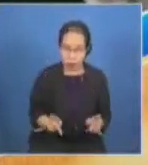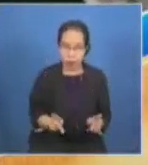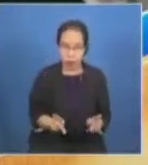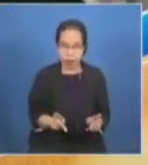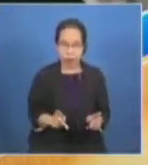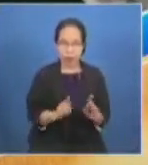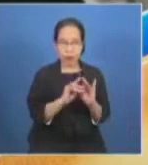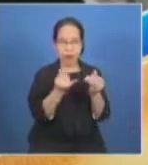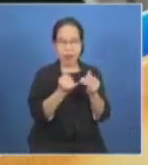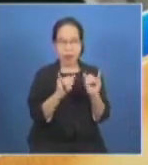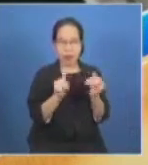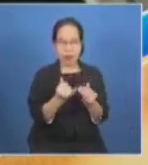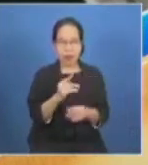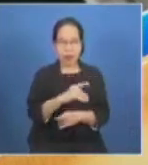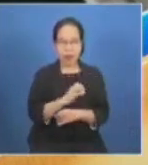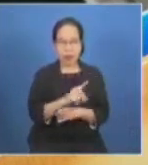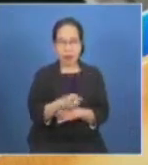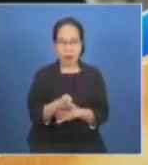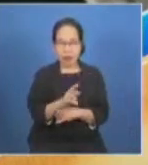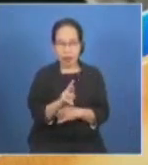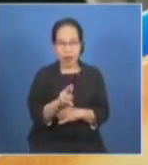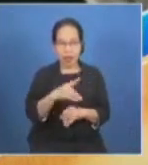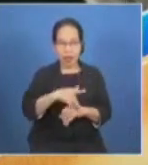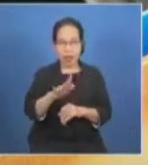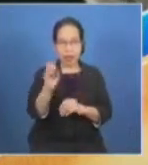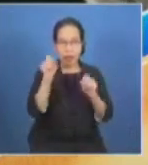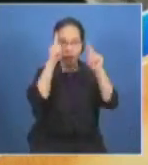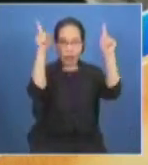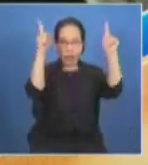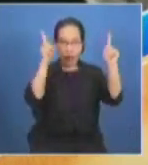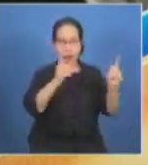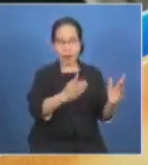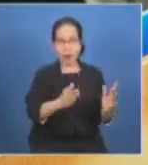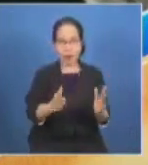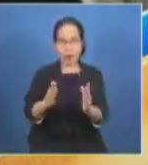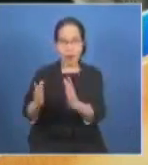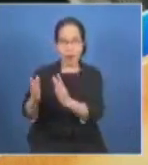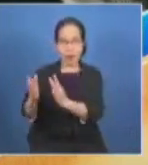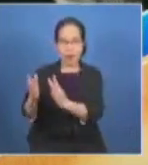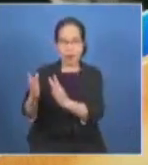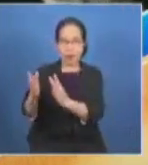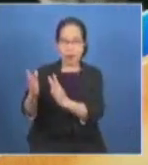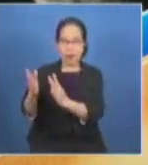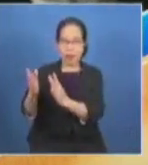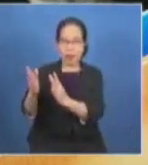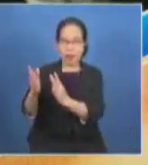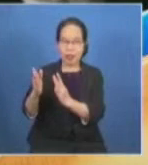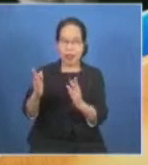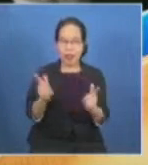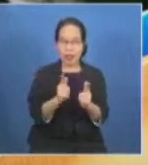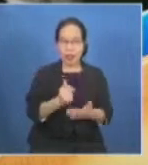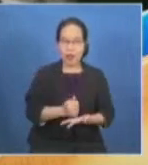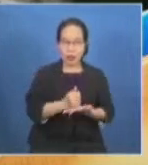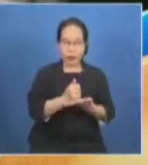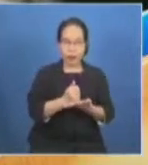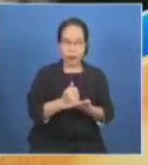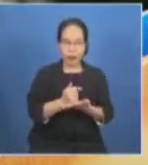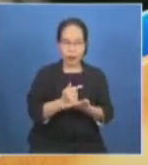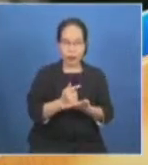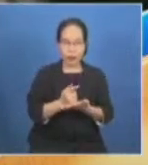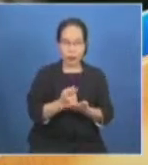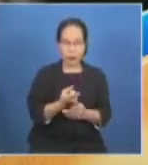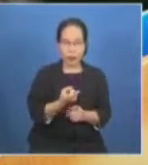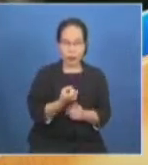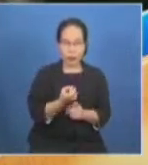100 persons in Barangay del Pilar. They woke up early to prepare a little help